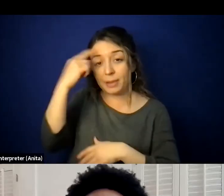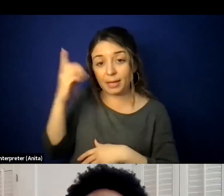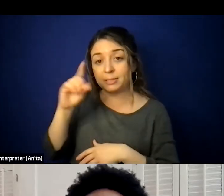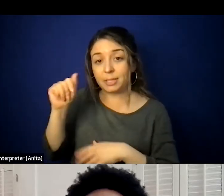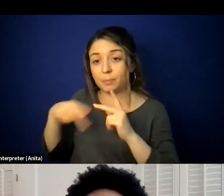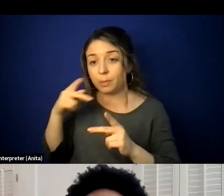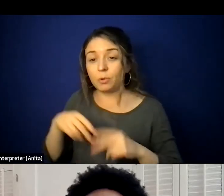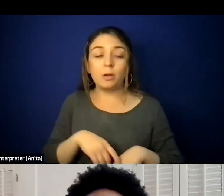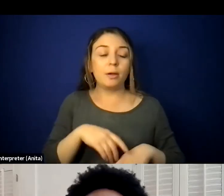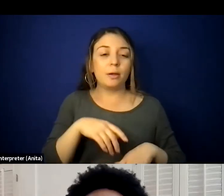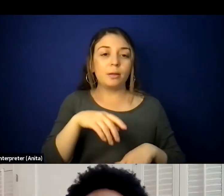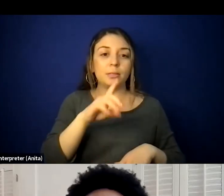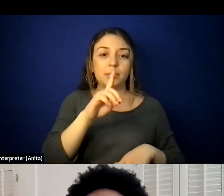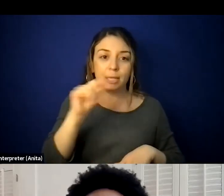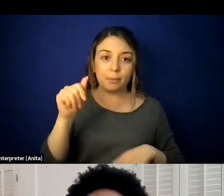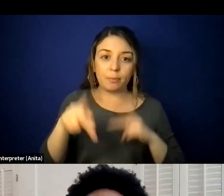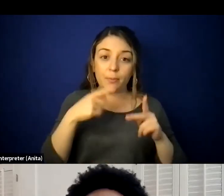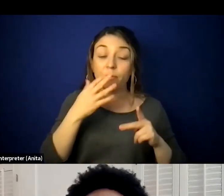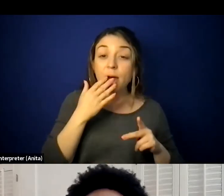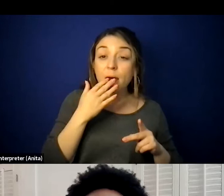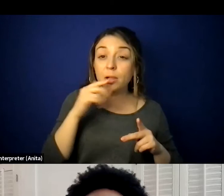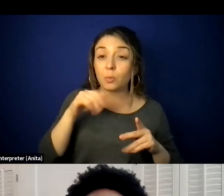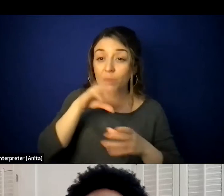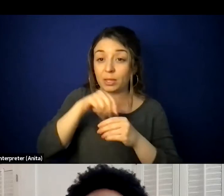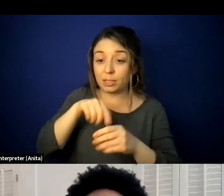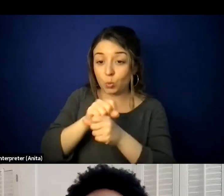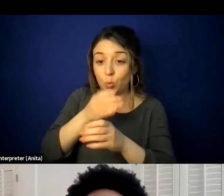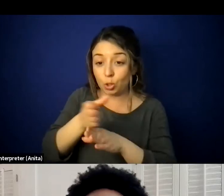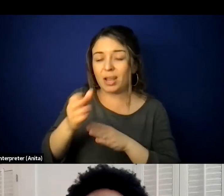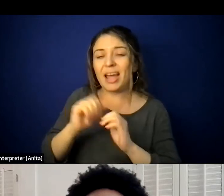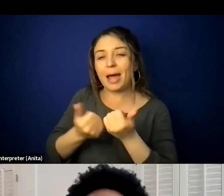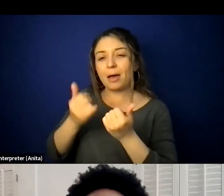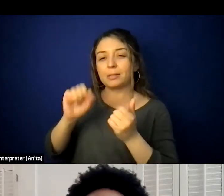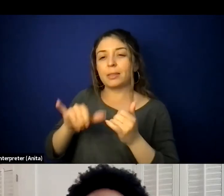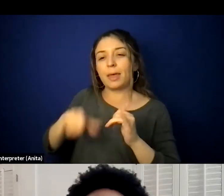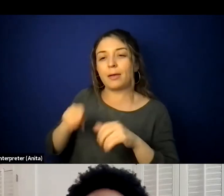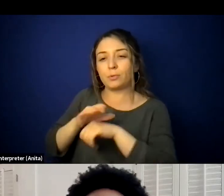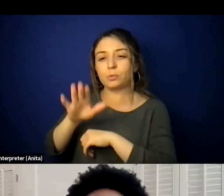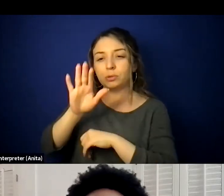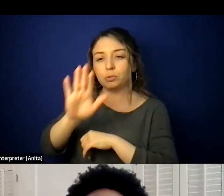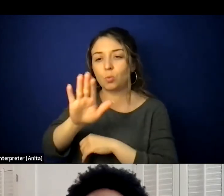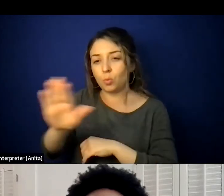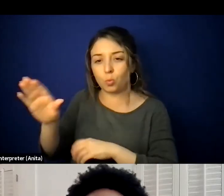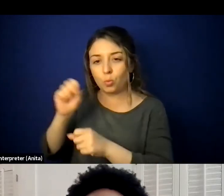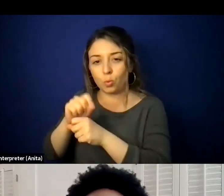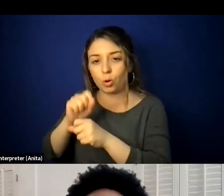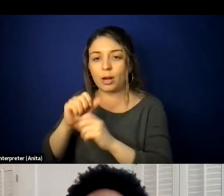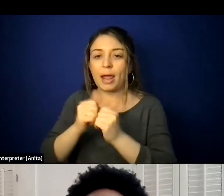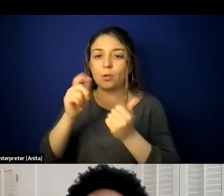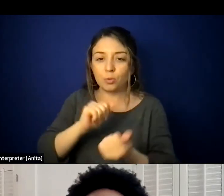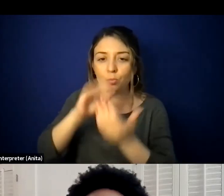disabled people of color in the sector inform your organization's work, and the ways that you approach